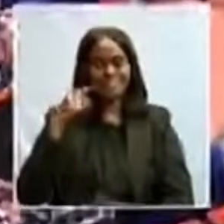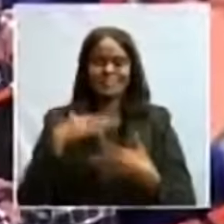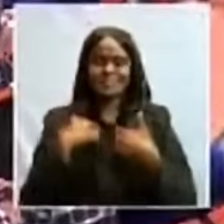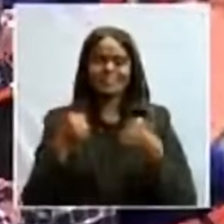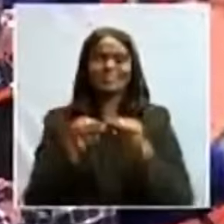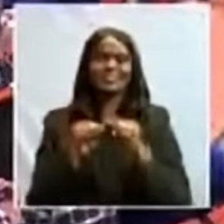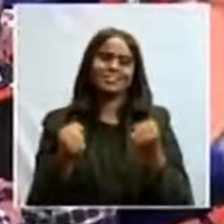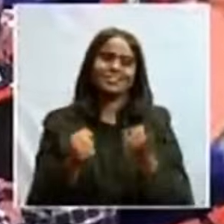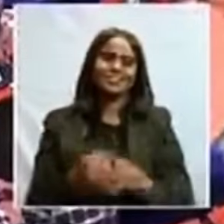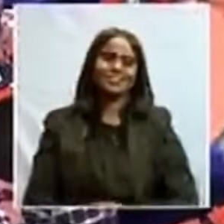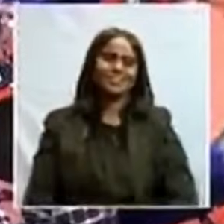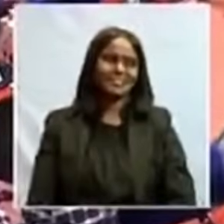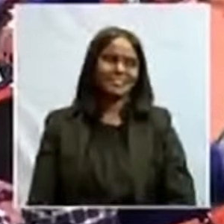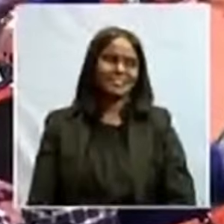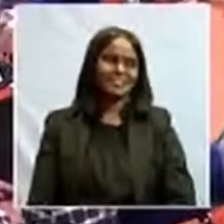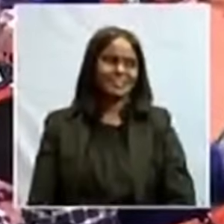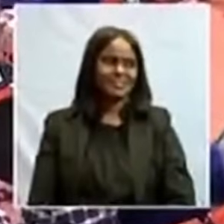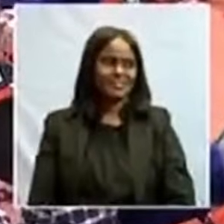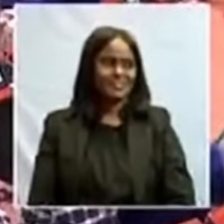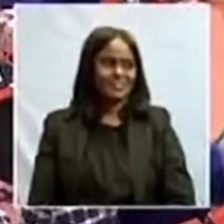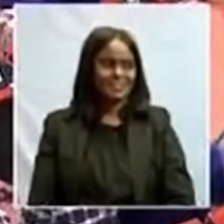break.